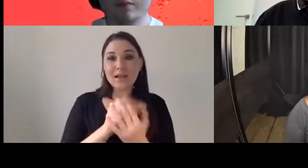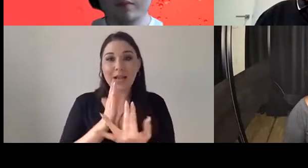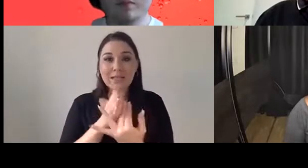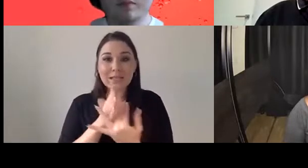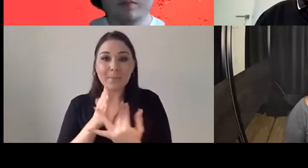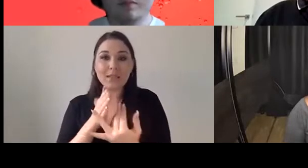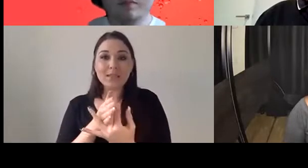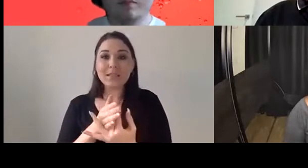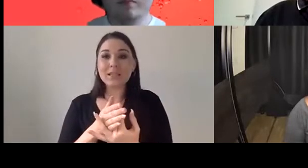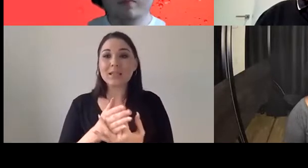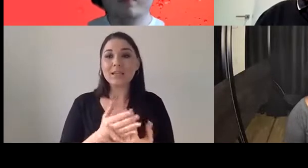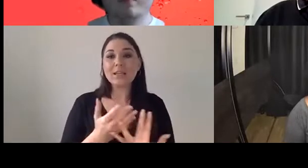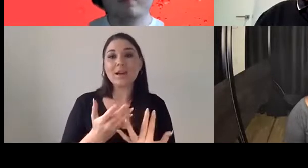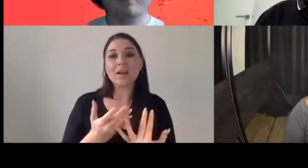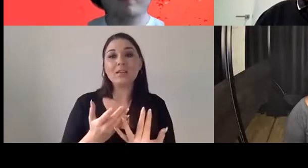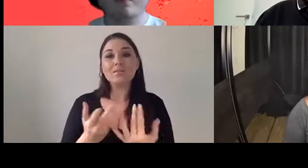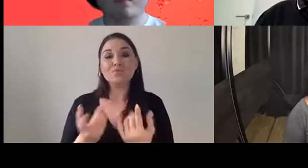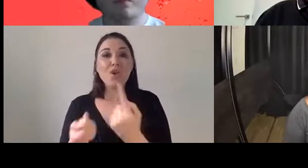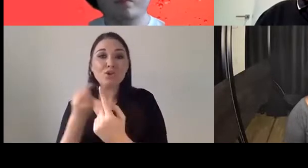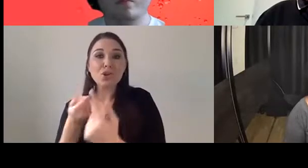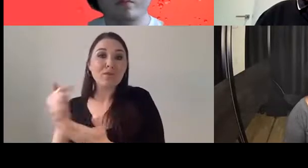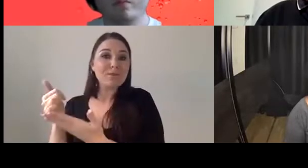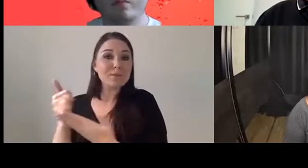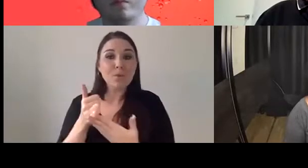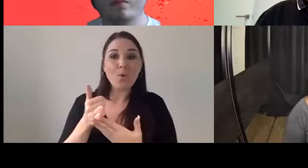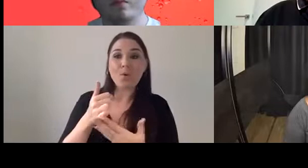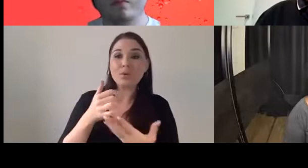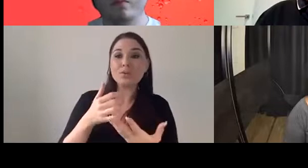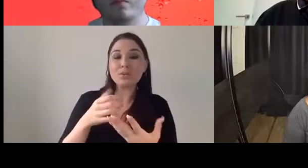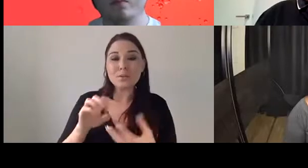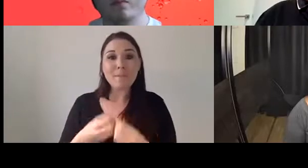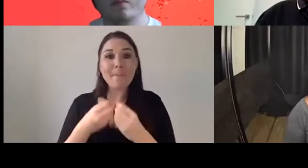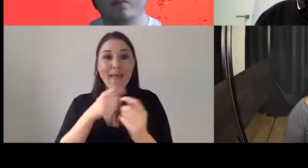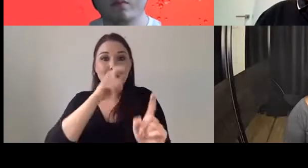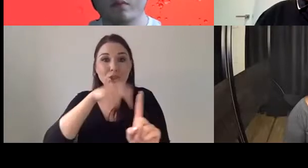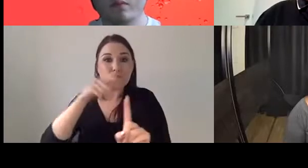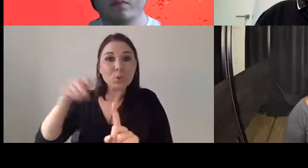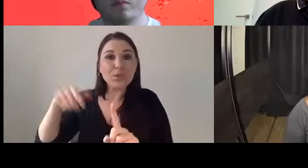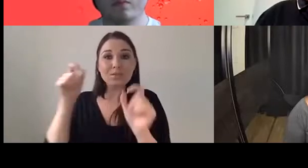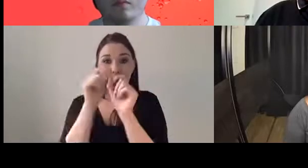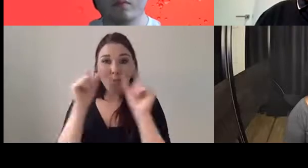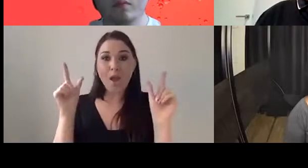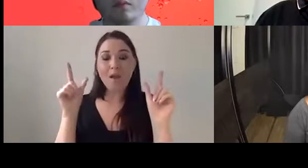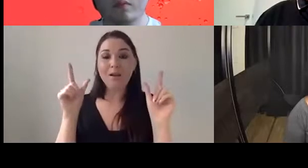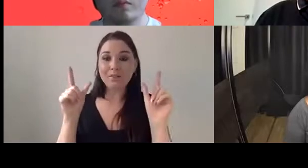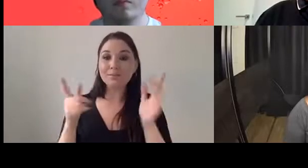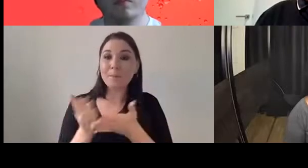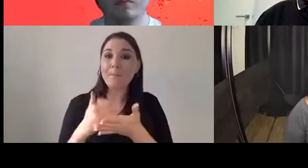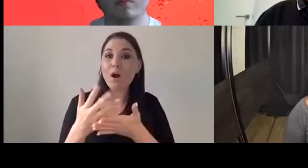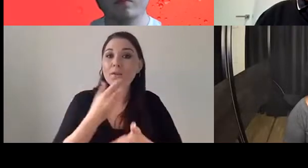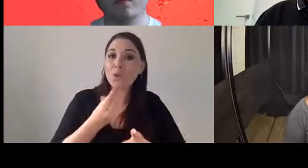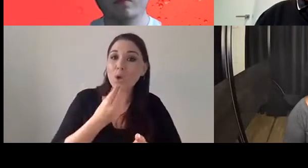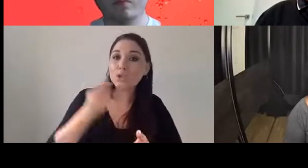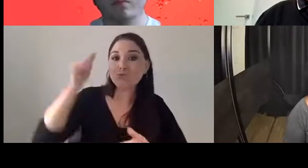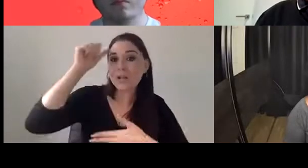for text alternatives, contrast, and so on, and make students aware of it. It's part of the user experience. It's not